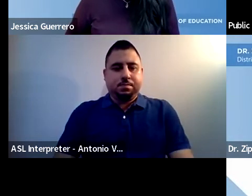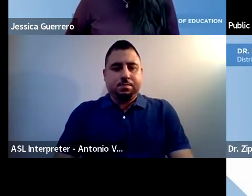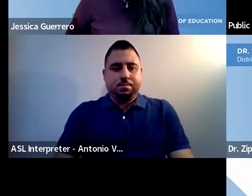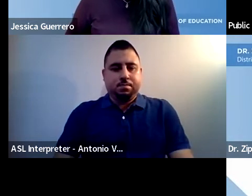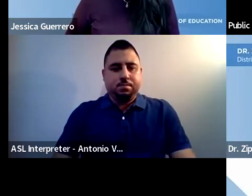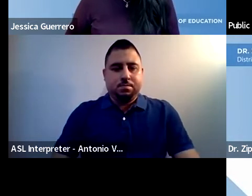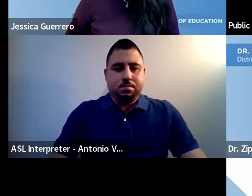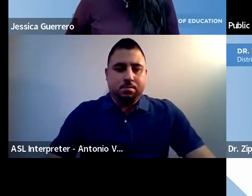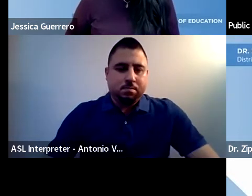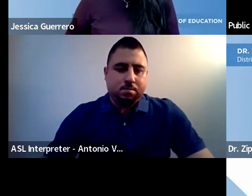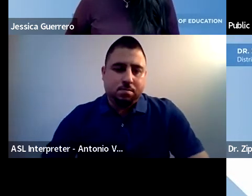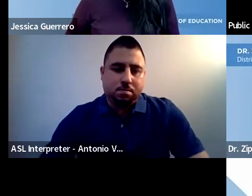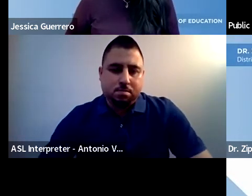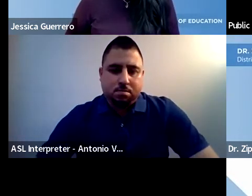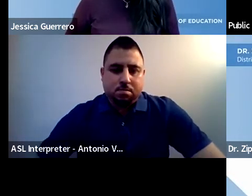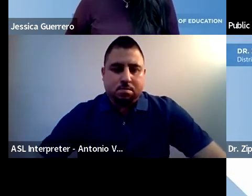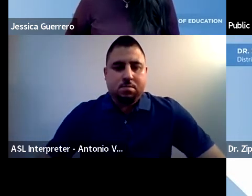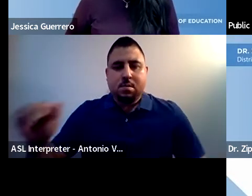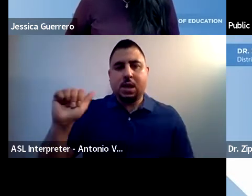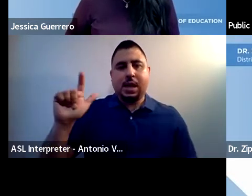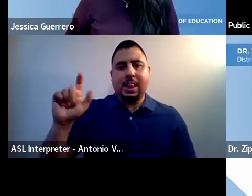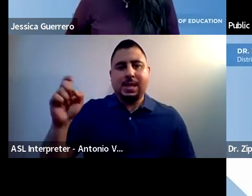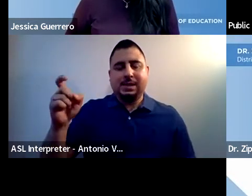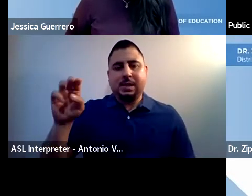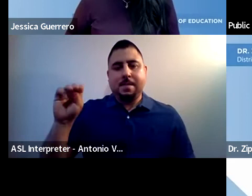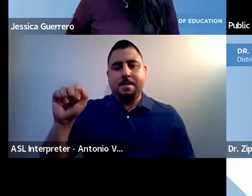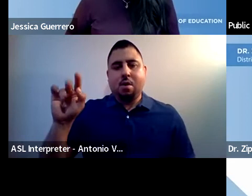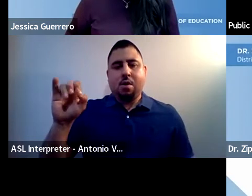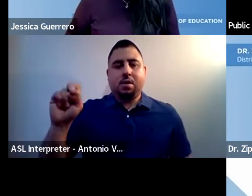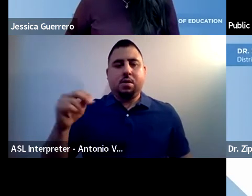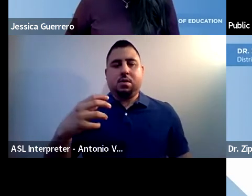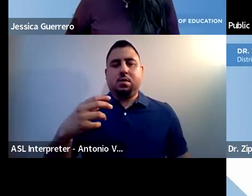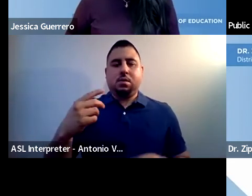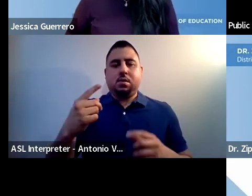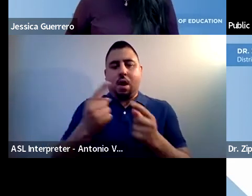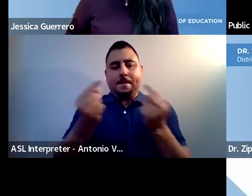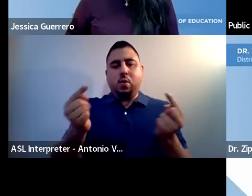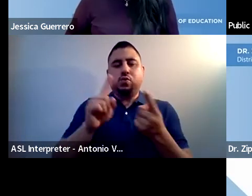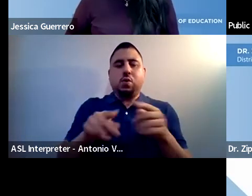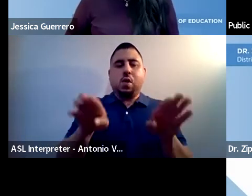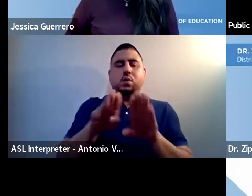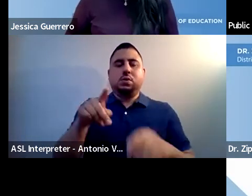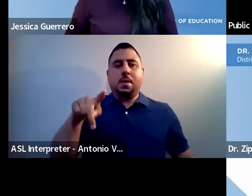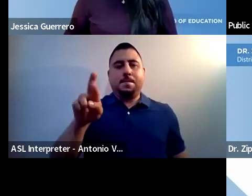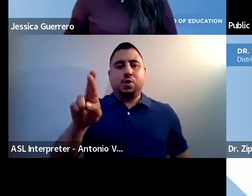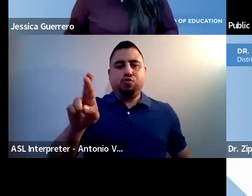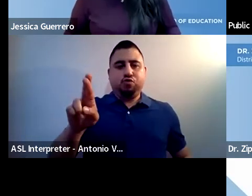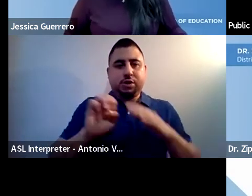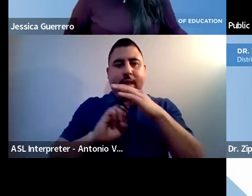person. Alex Martin, opposed to the closure of Pointer Ridge.